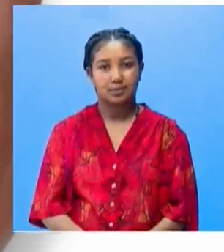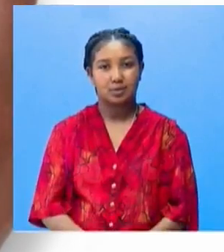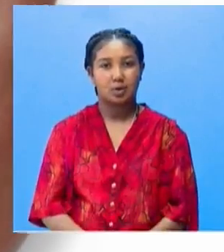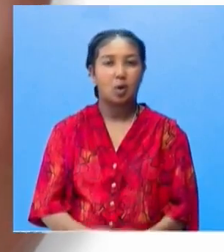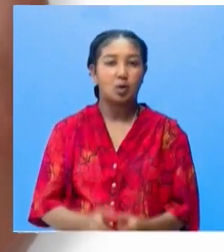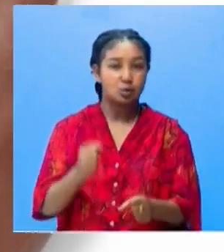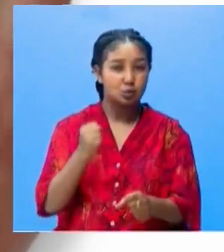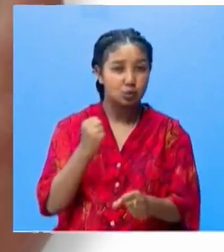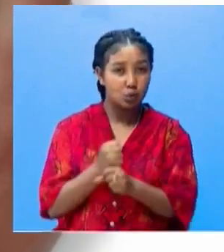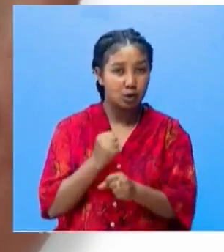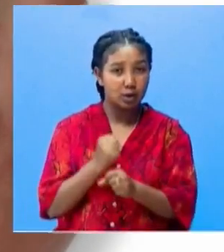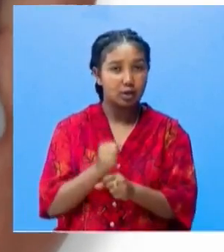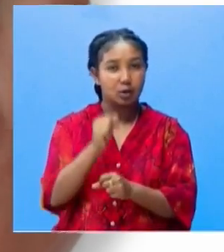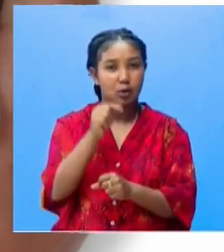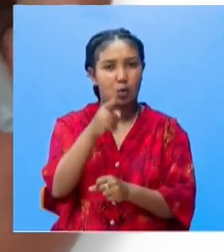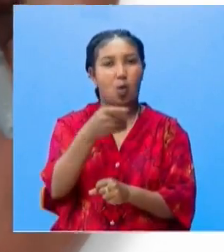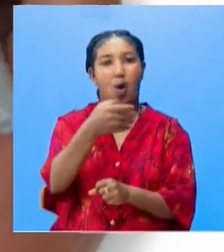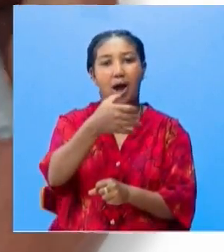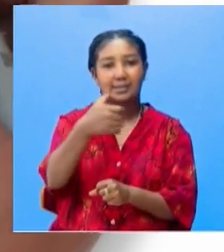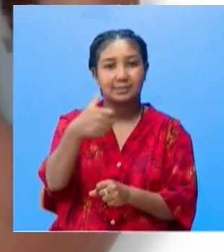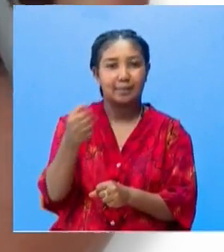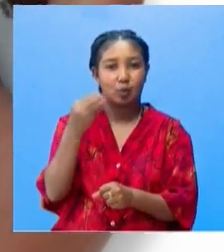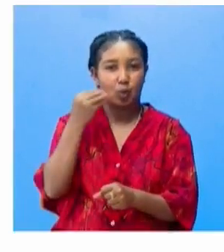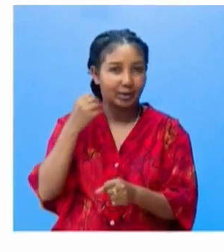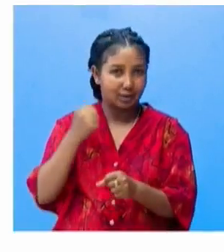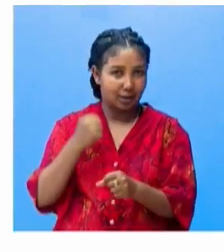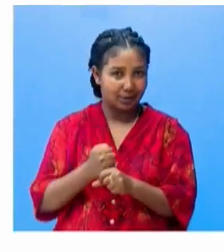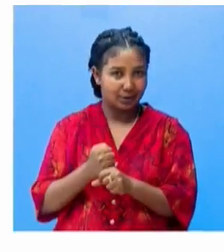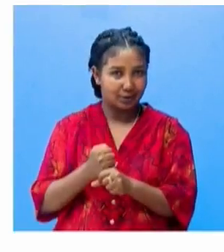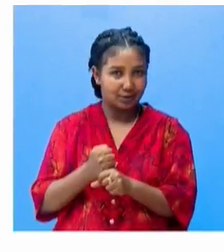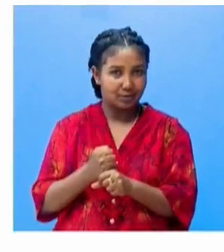your assignments